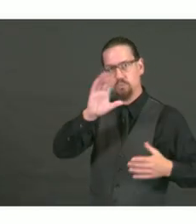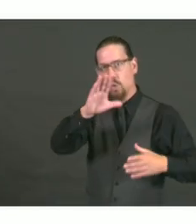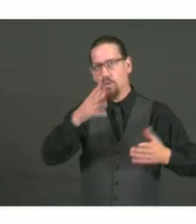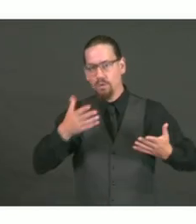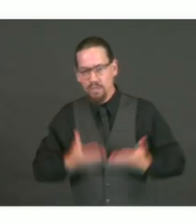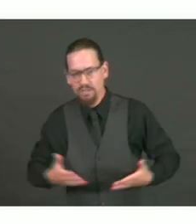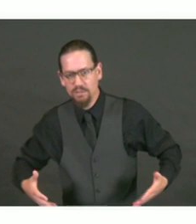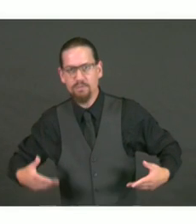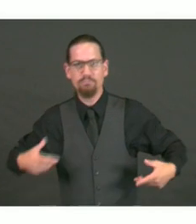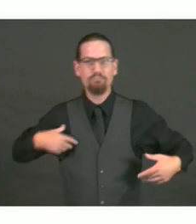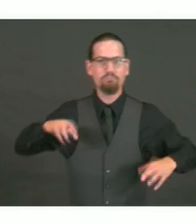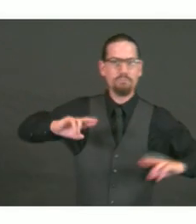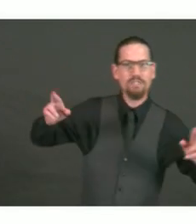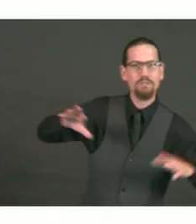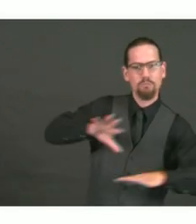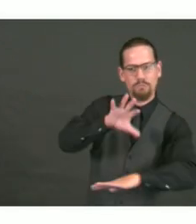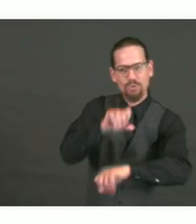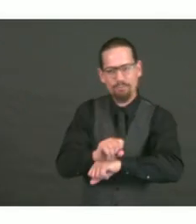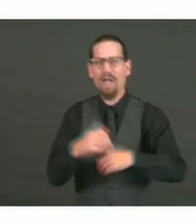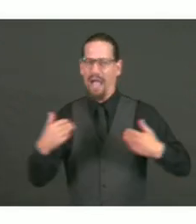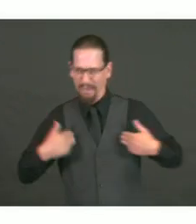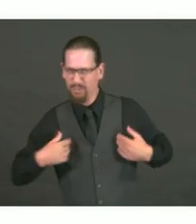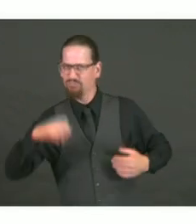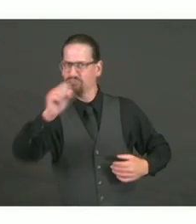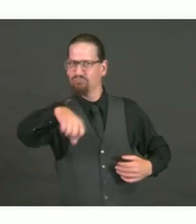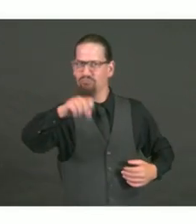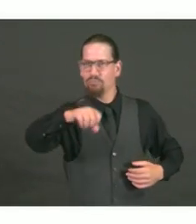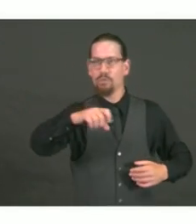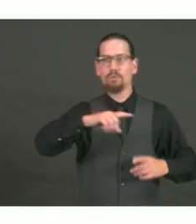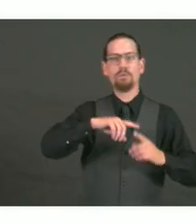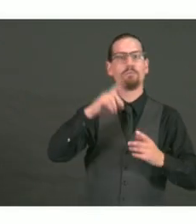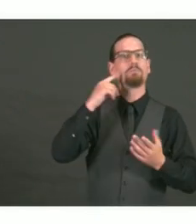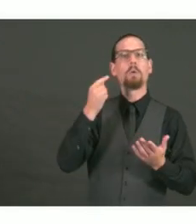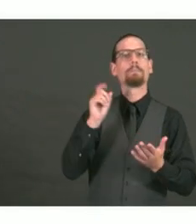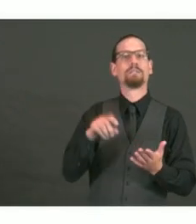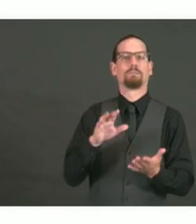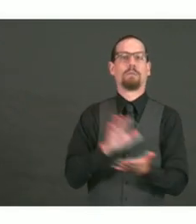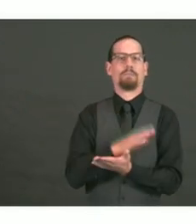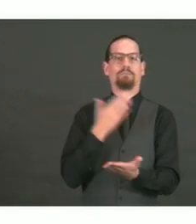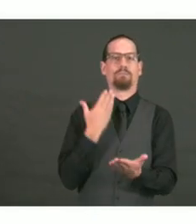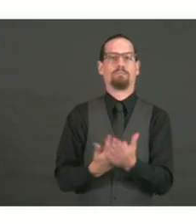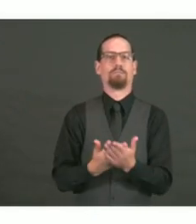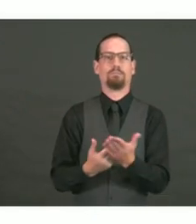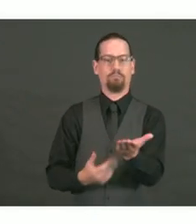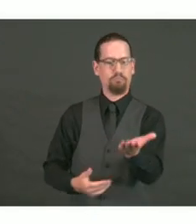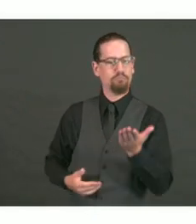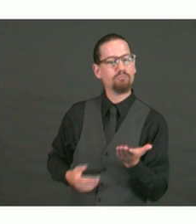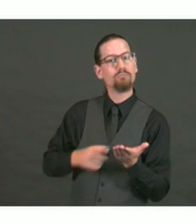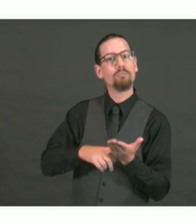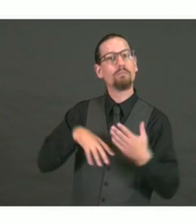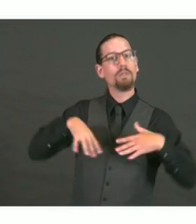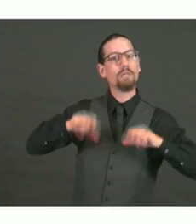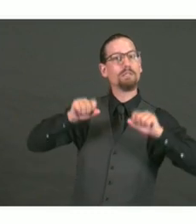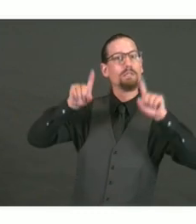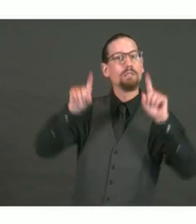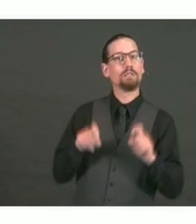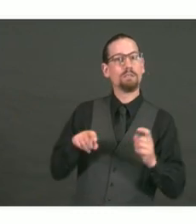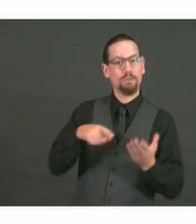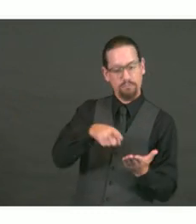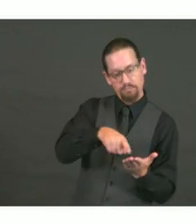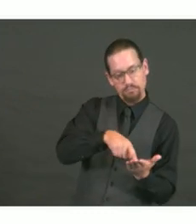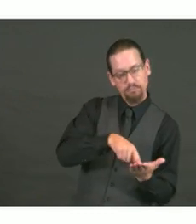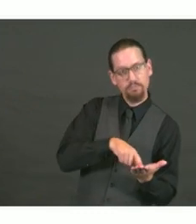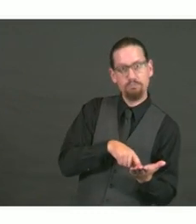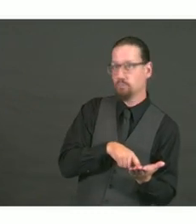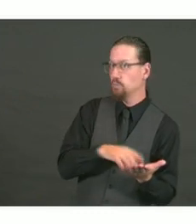rental, and you don't have, and you're from one of these 33 states, and you don't have proof of a negative